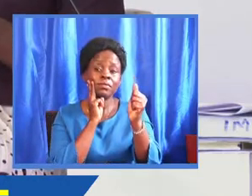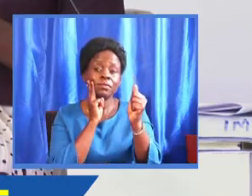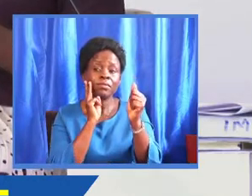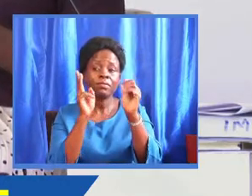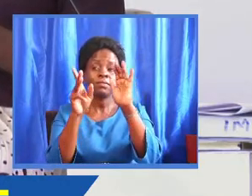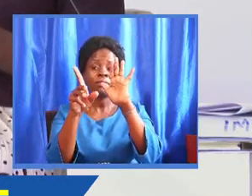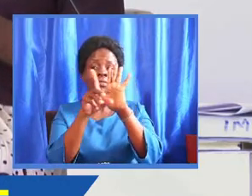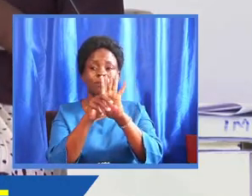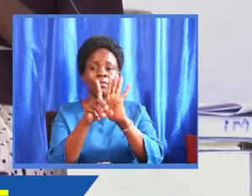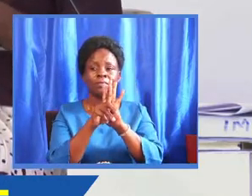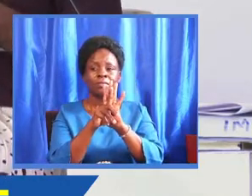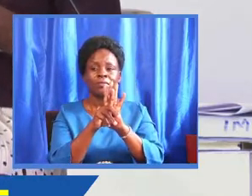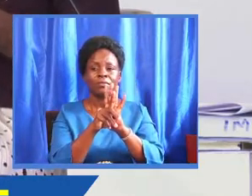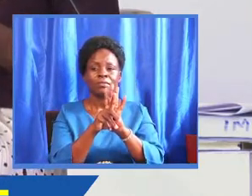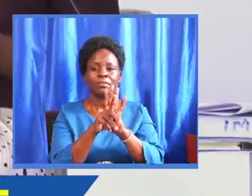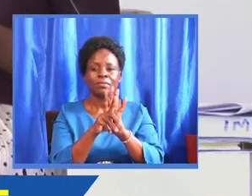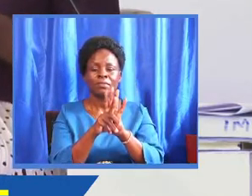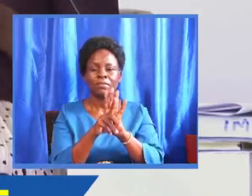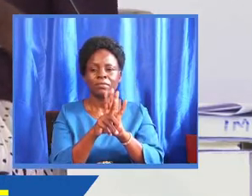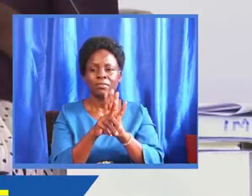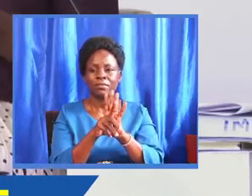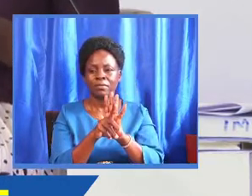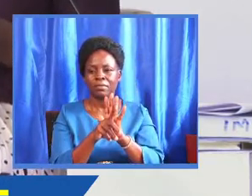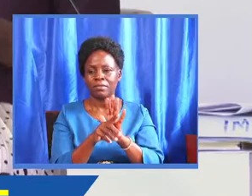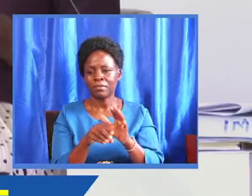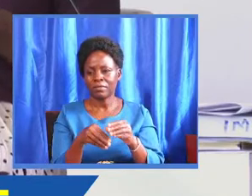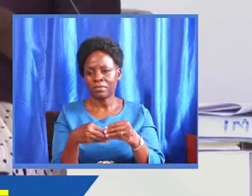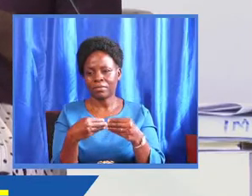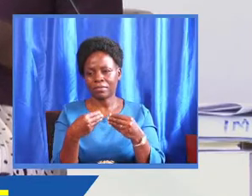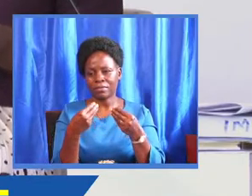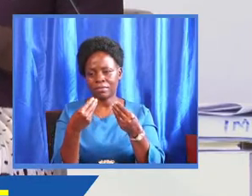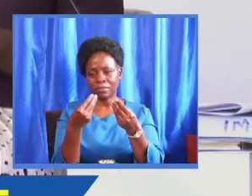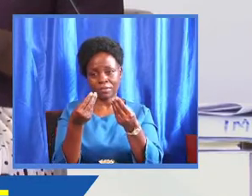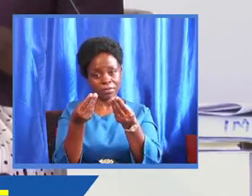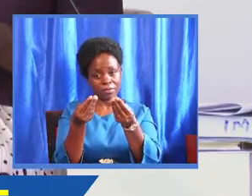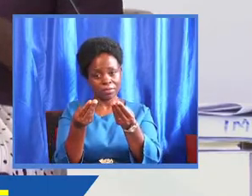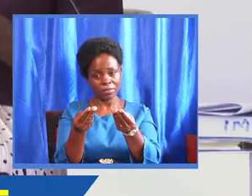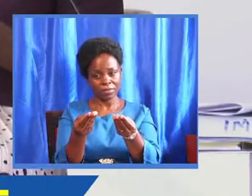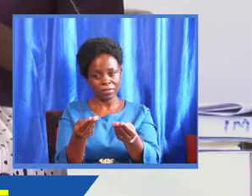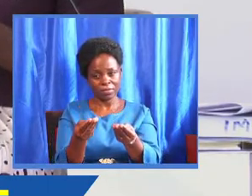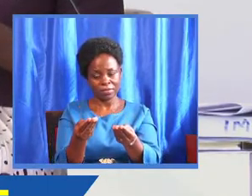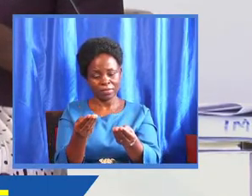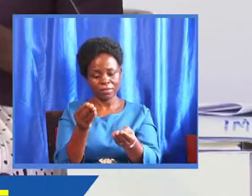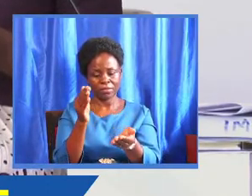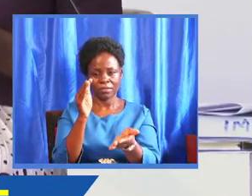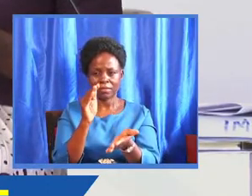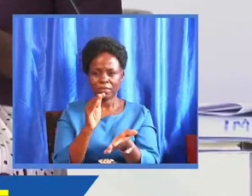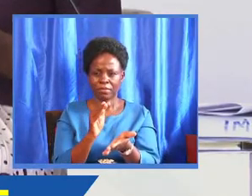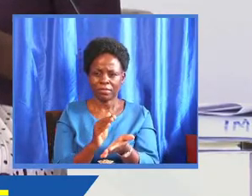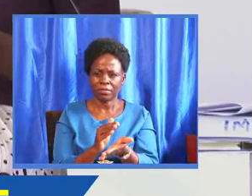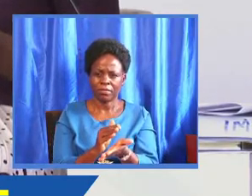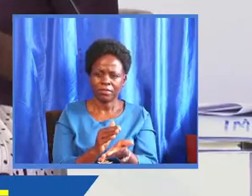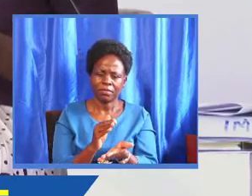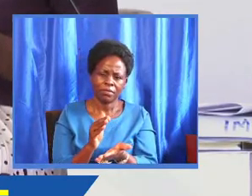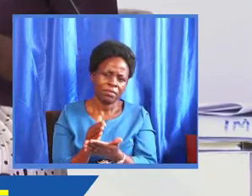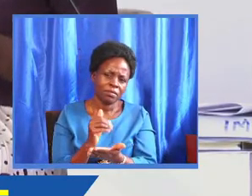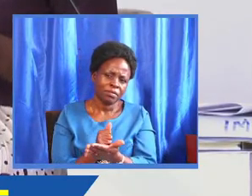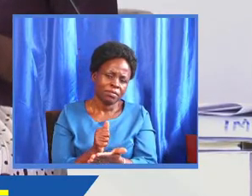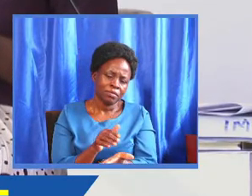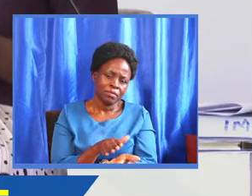etteeka likuwa lye tulina kati likuwa allowance giyite deduction